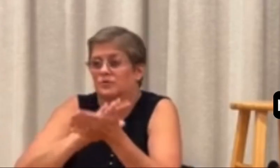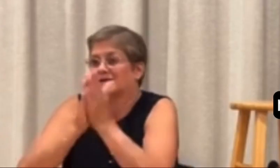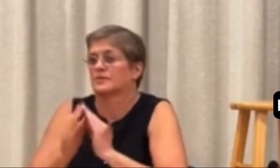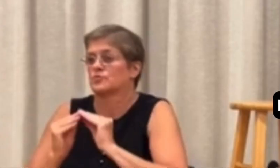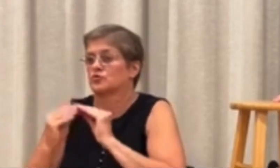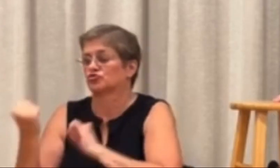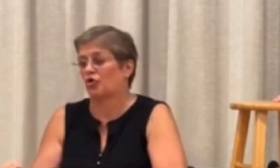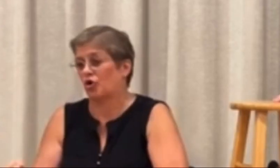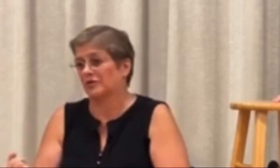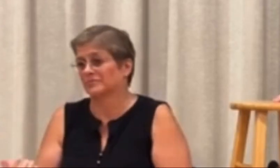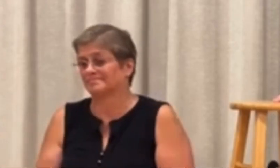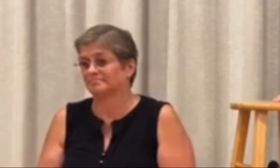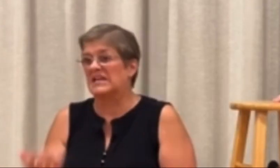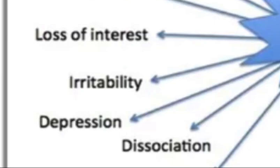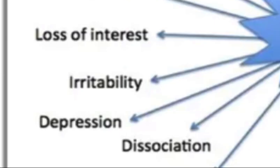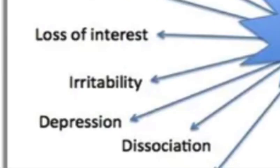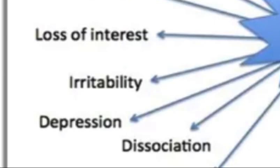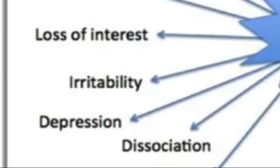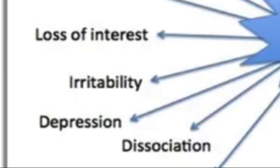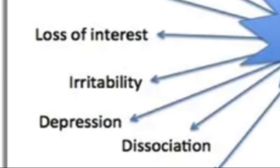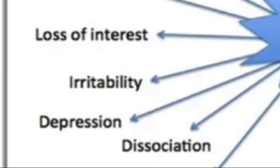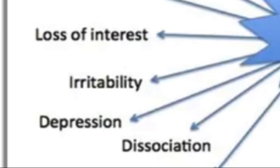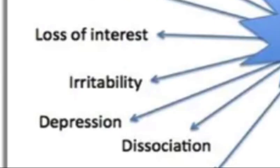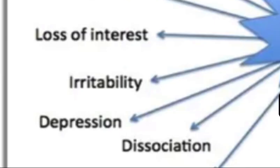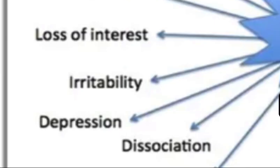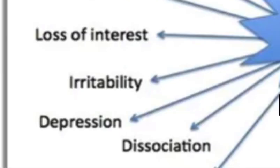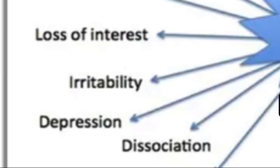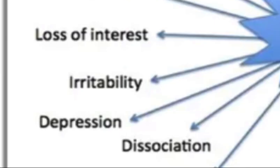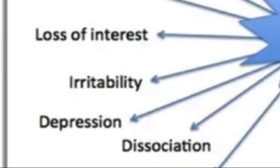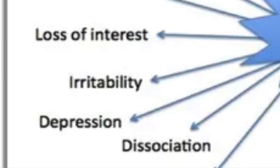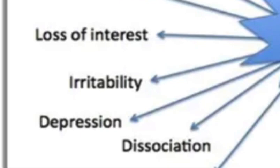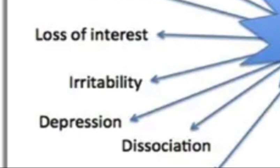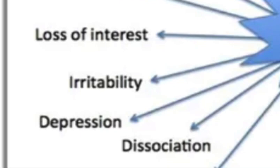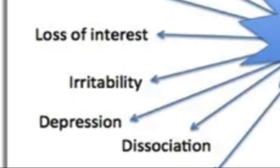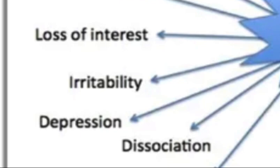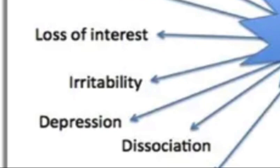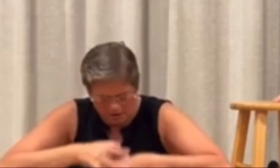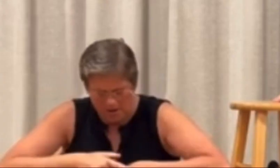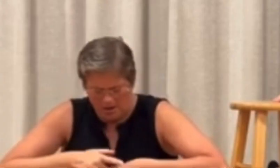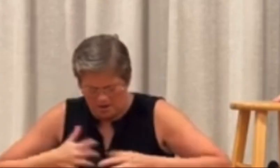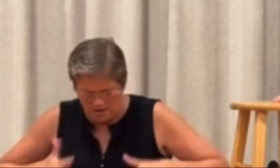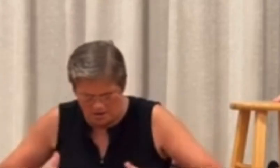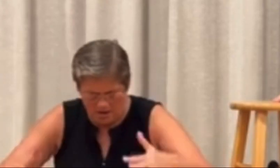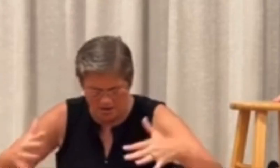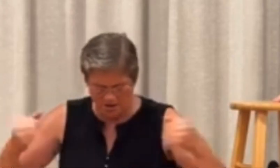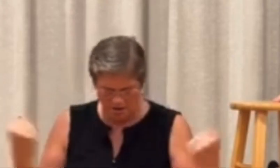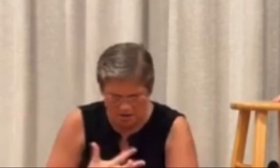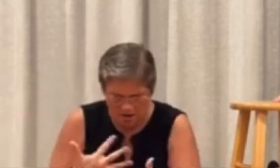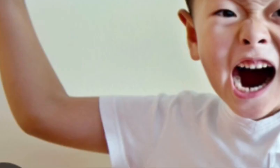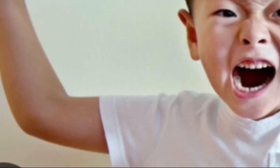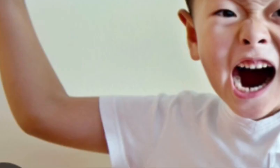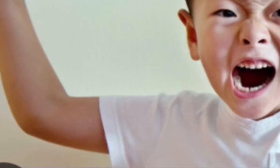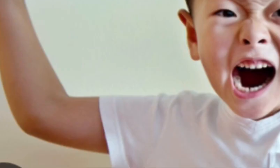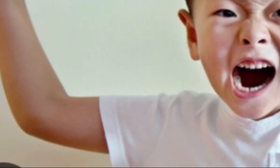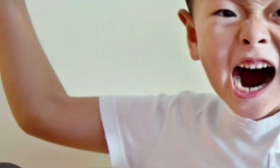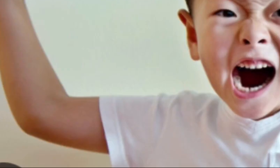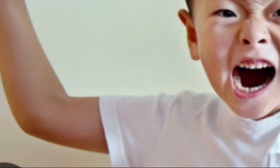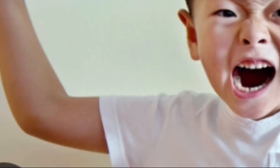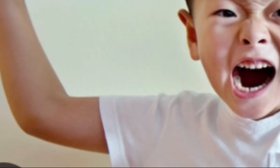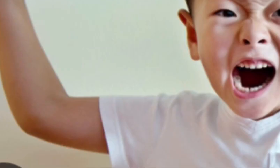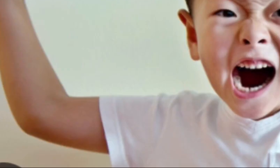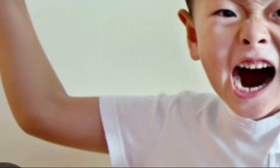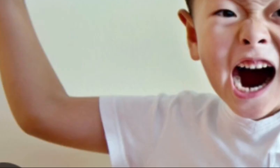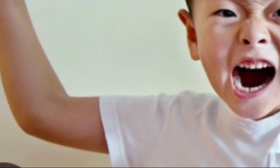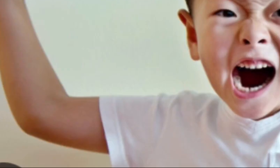not necessarily. If you decide to move into trauma, weakness, despair, anxiety, fear, worry, wrath, you're not